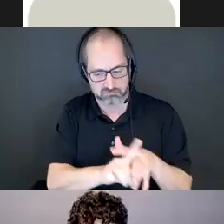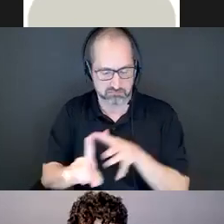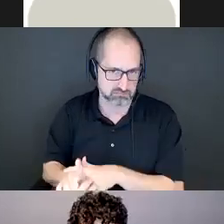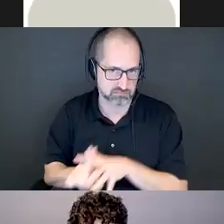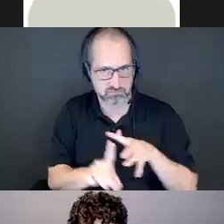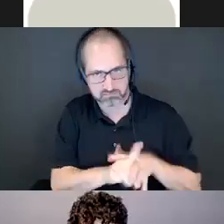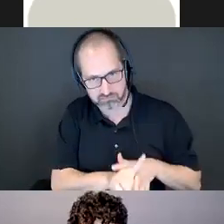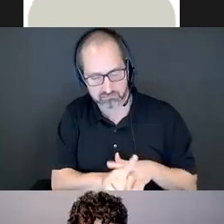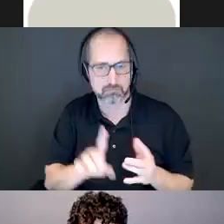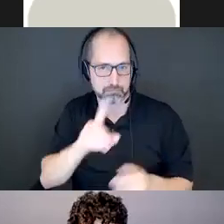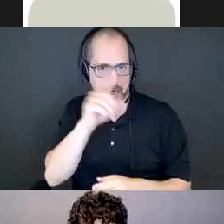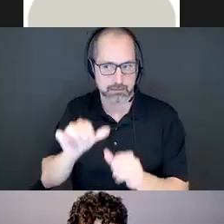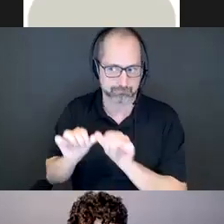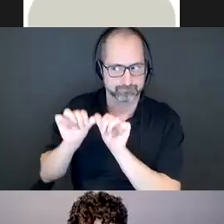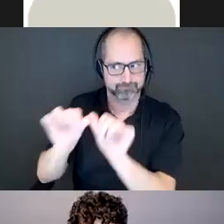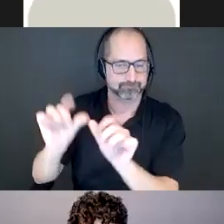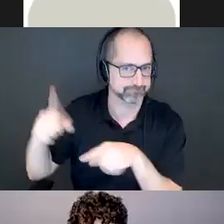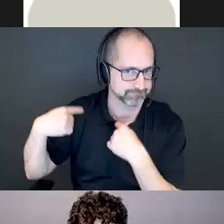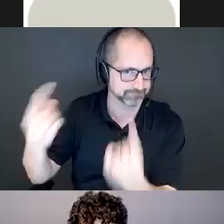chronic use.